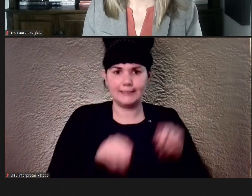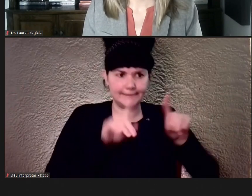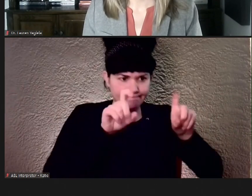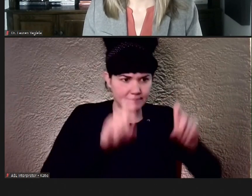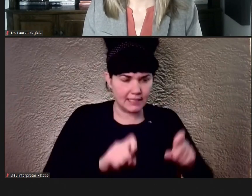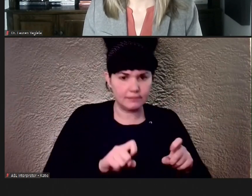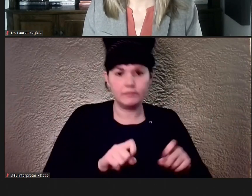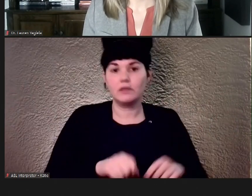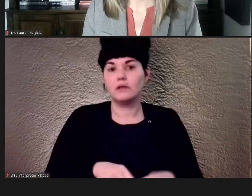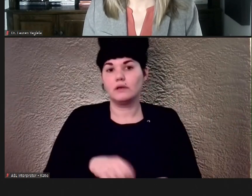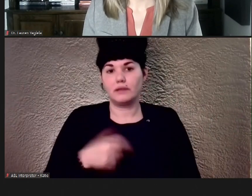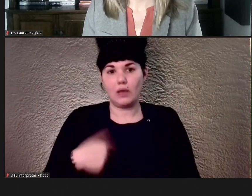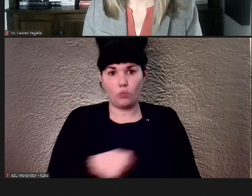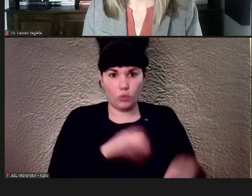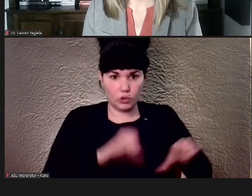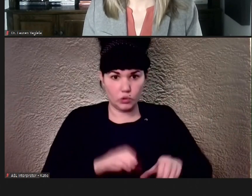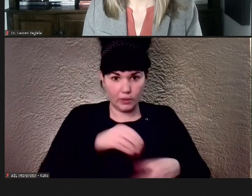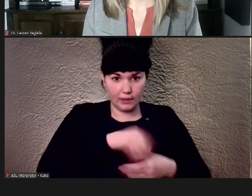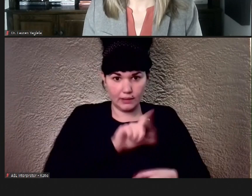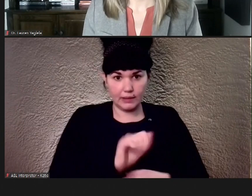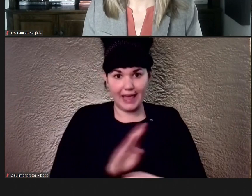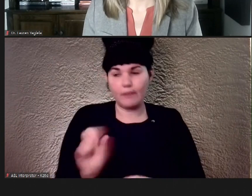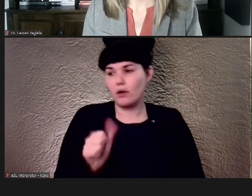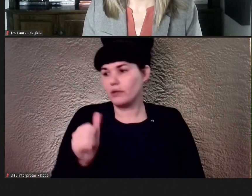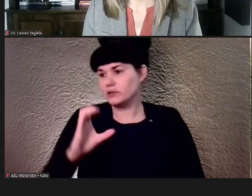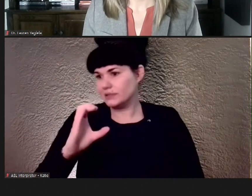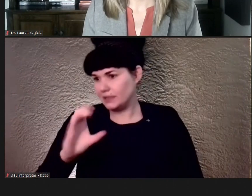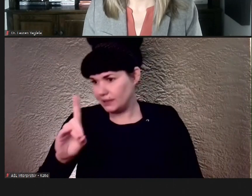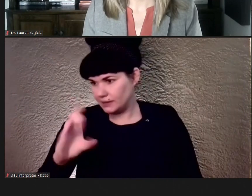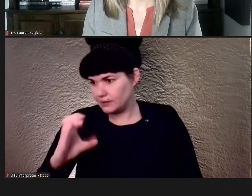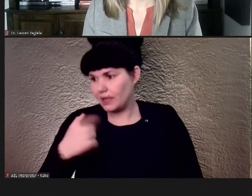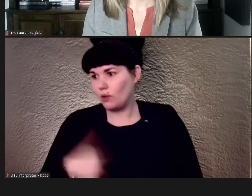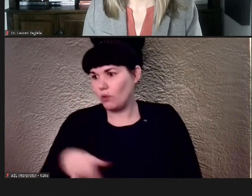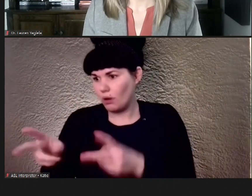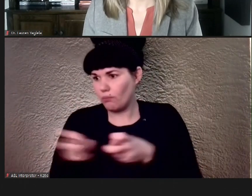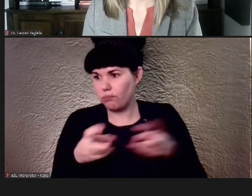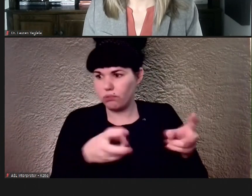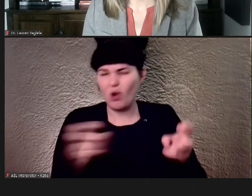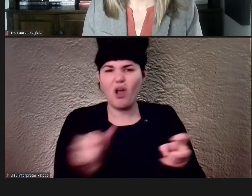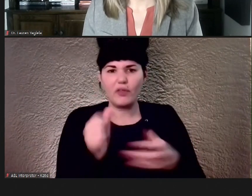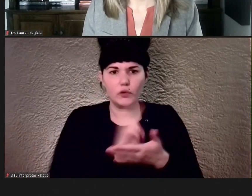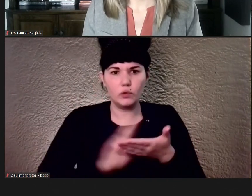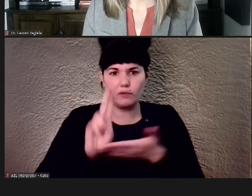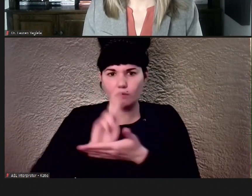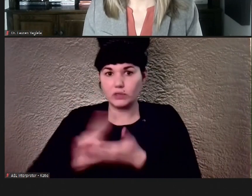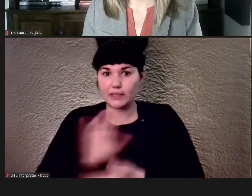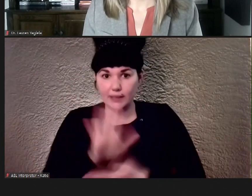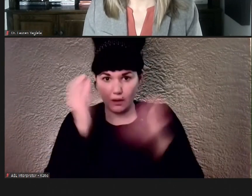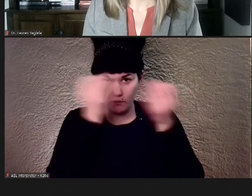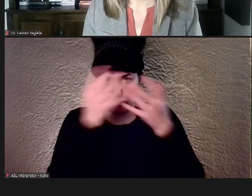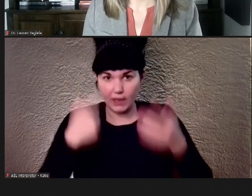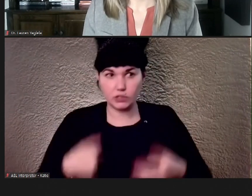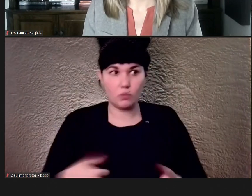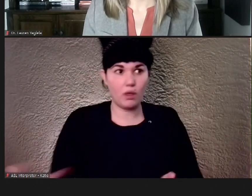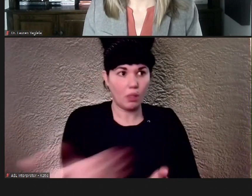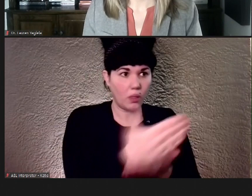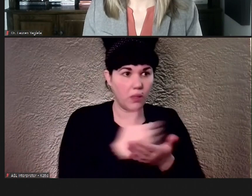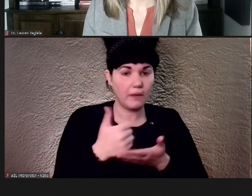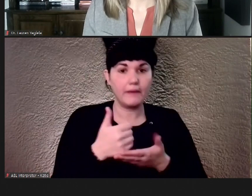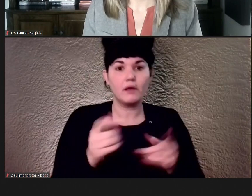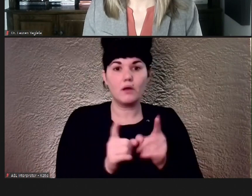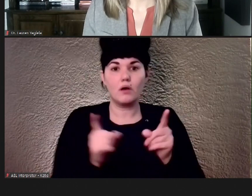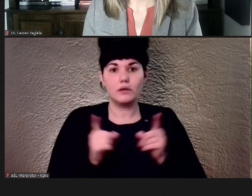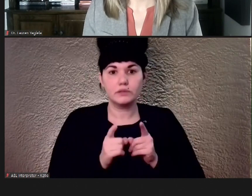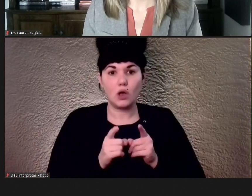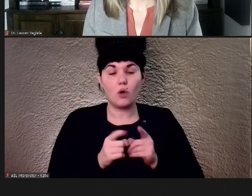done by the CDC and by other partners in academic institutions. We also look at what the modeling is